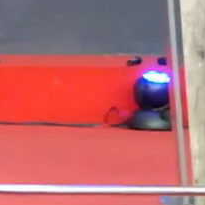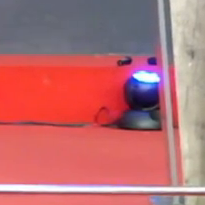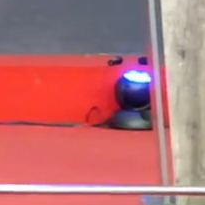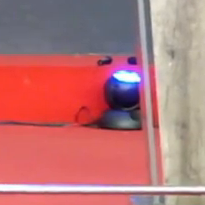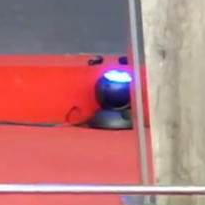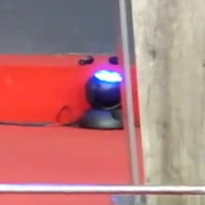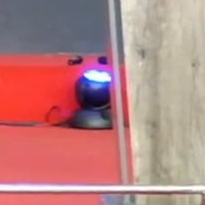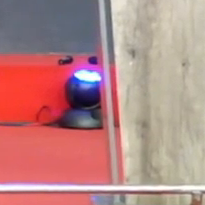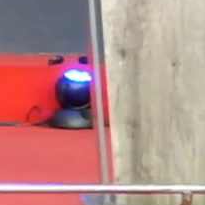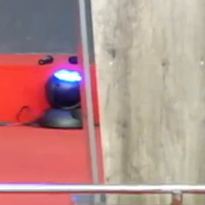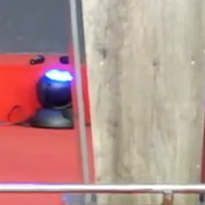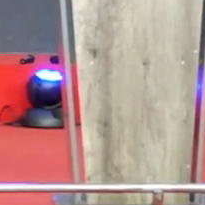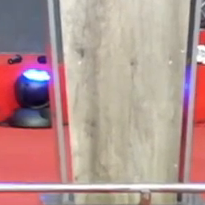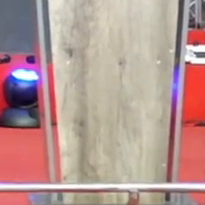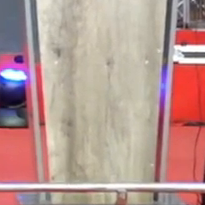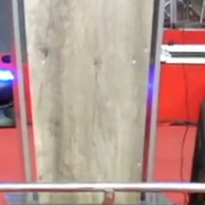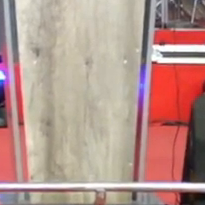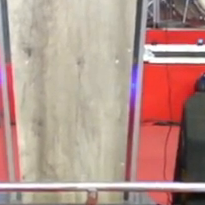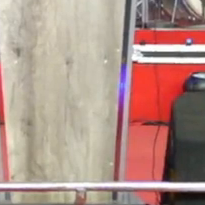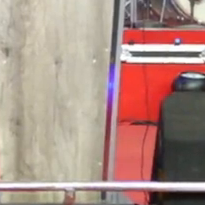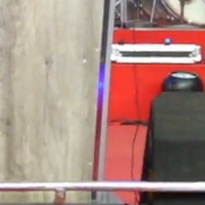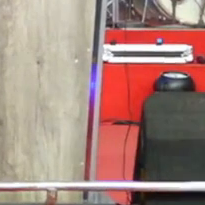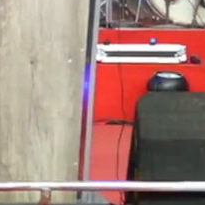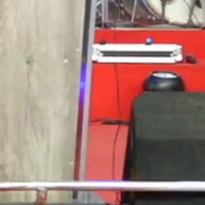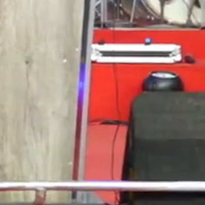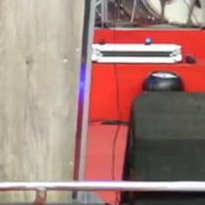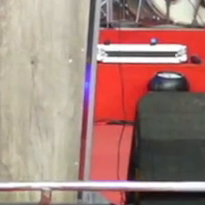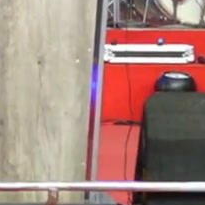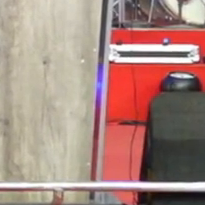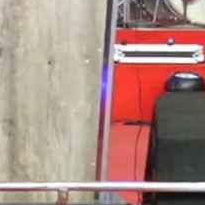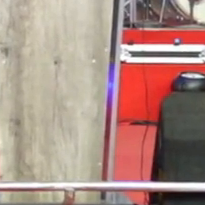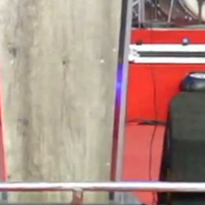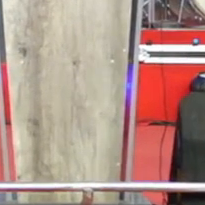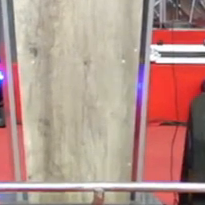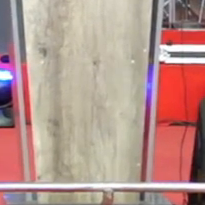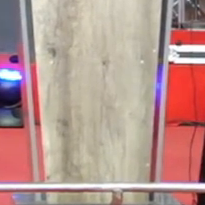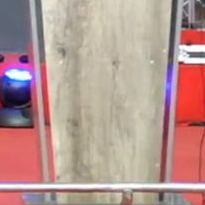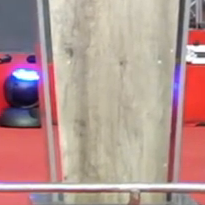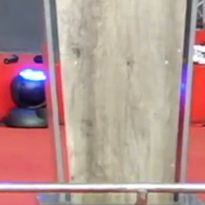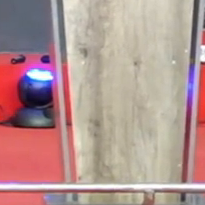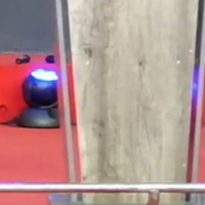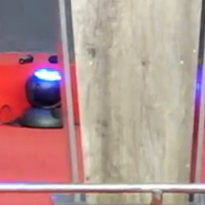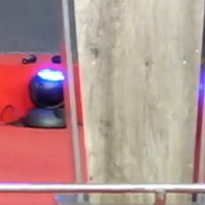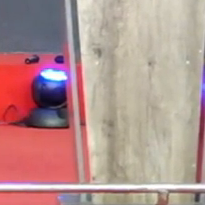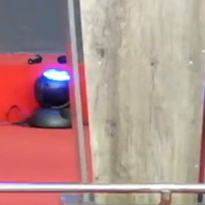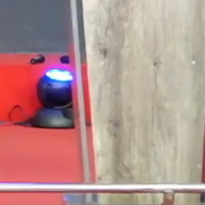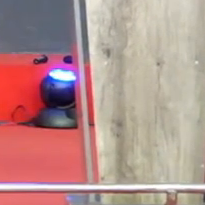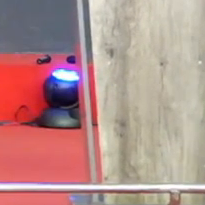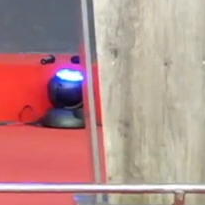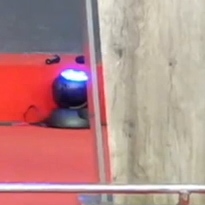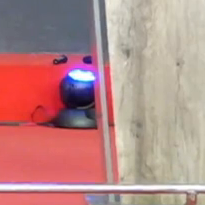And there was actually a man, I think he was starting to go a bit senile. Na kuna mtu pale, na fikiria labda hakuwa sawa